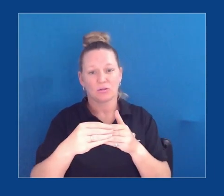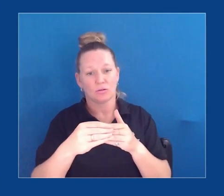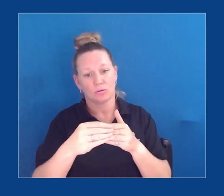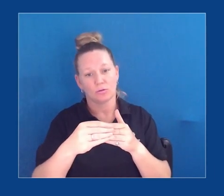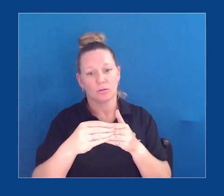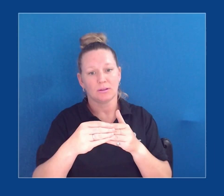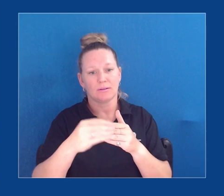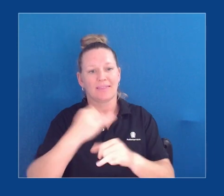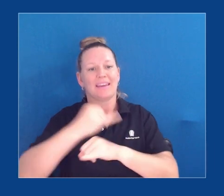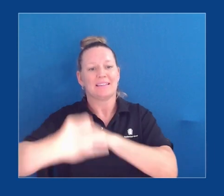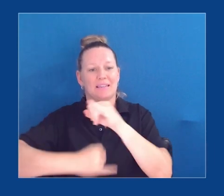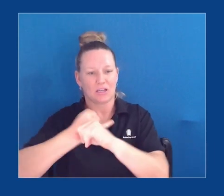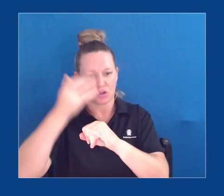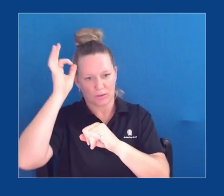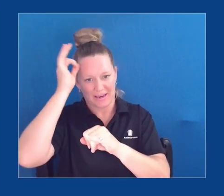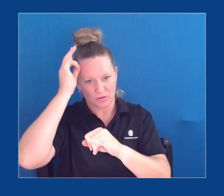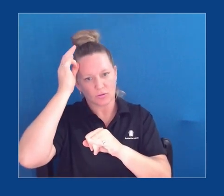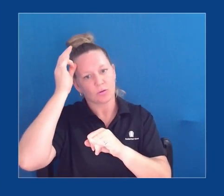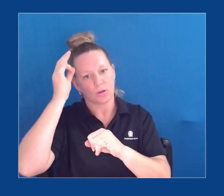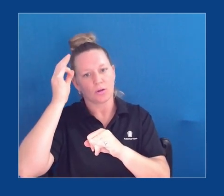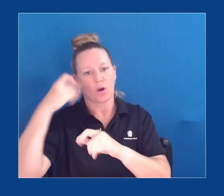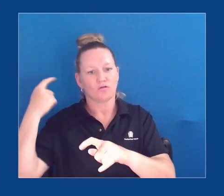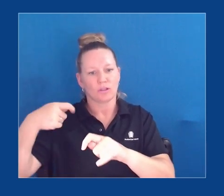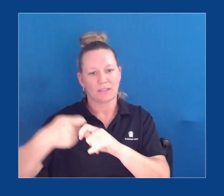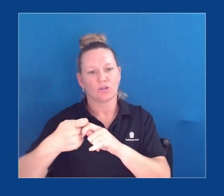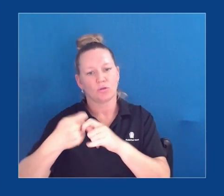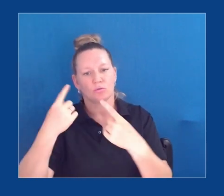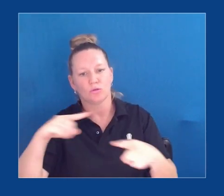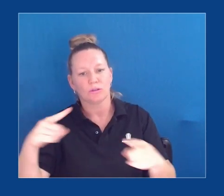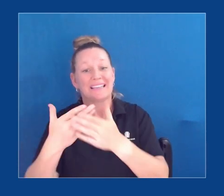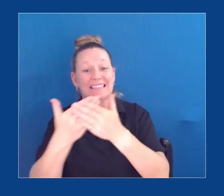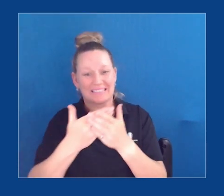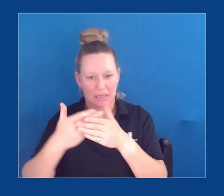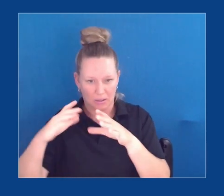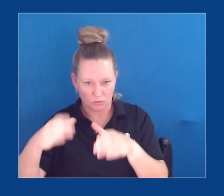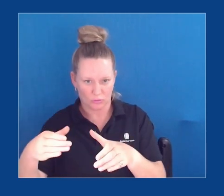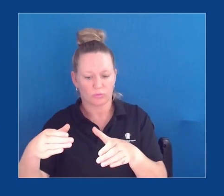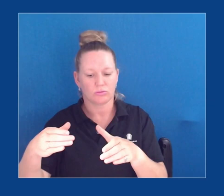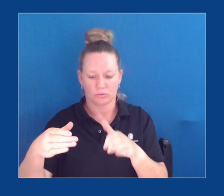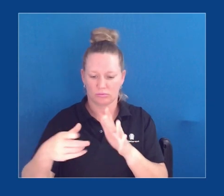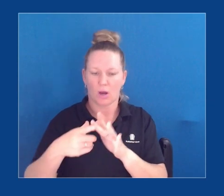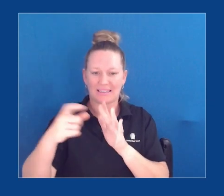Music Study Group on Traditional Music and Performance. So